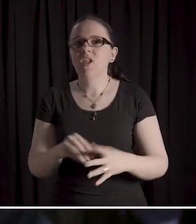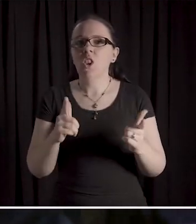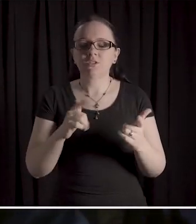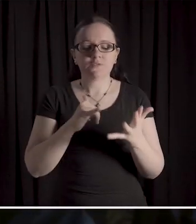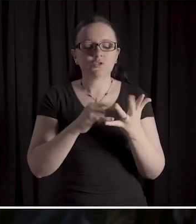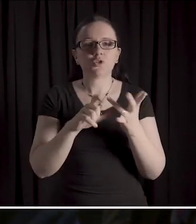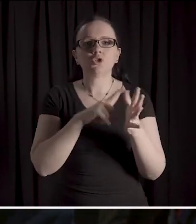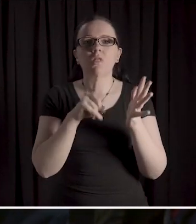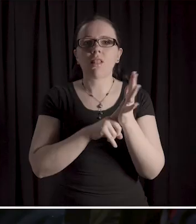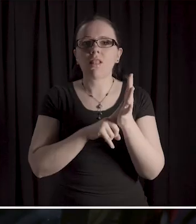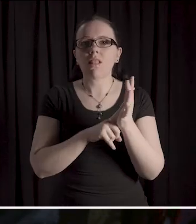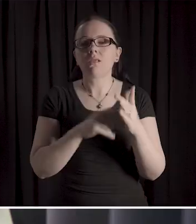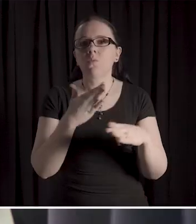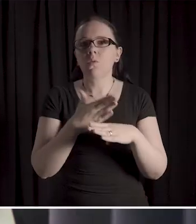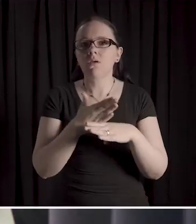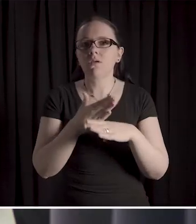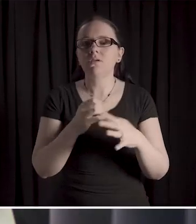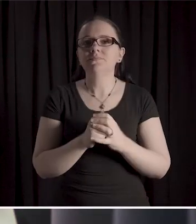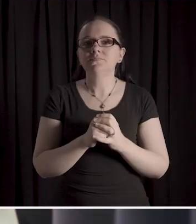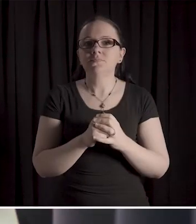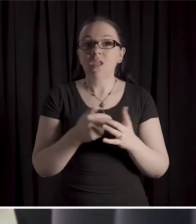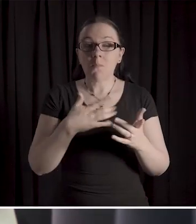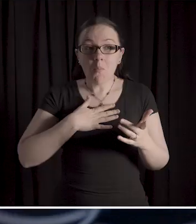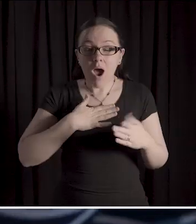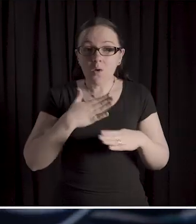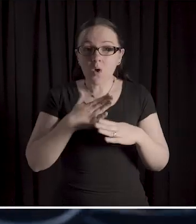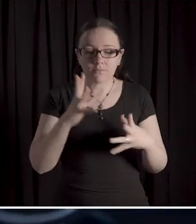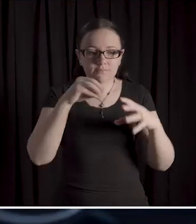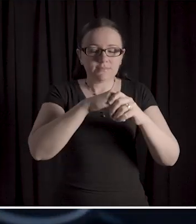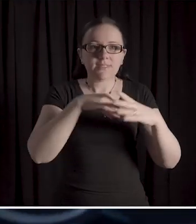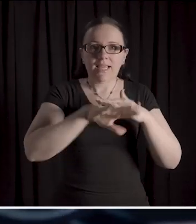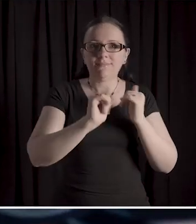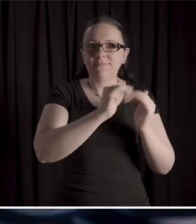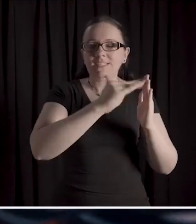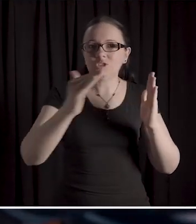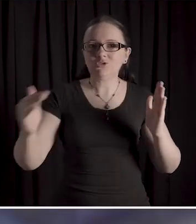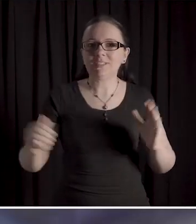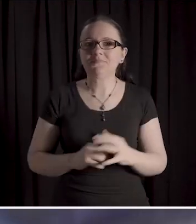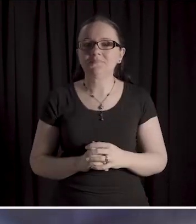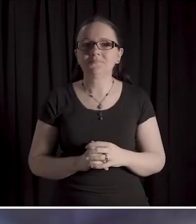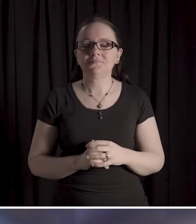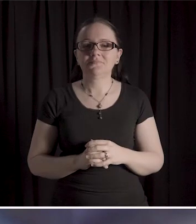able to apply what I've learned in class into the industry.